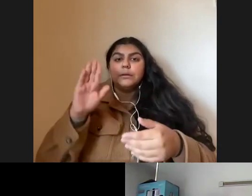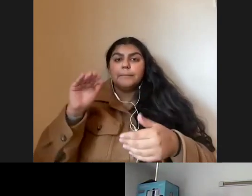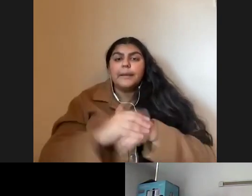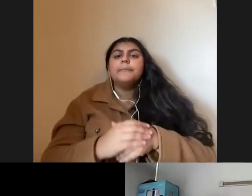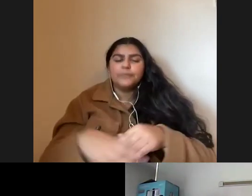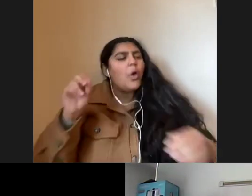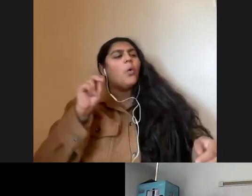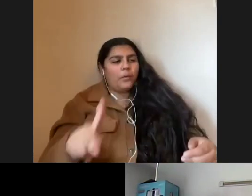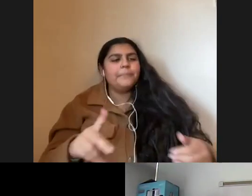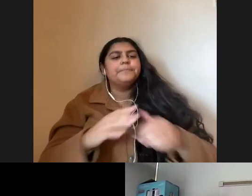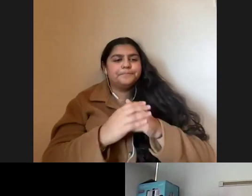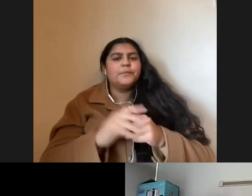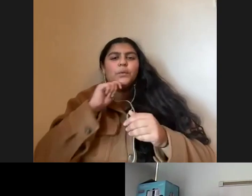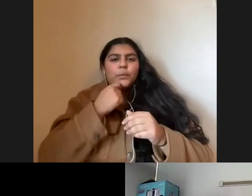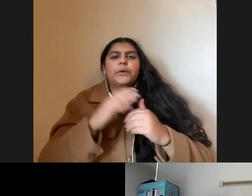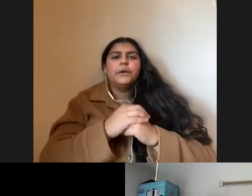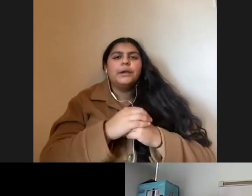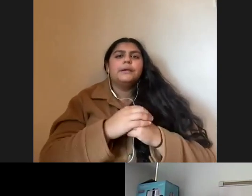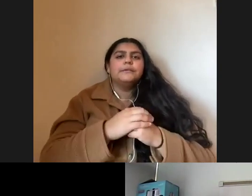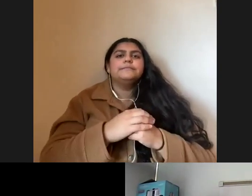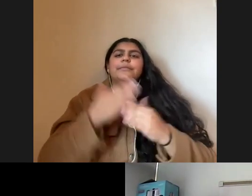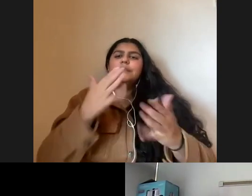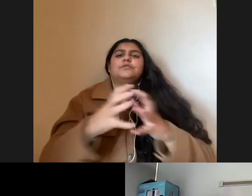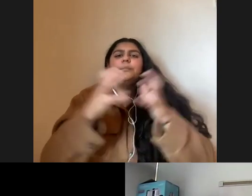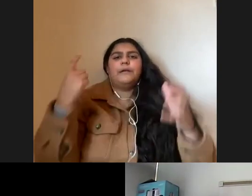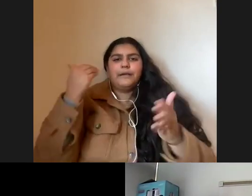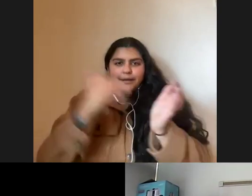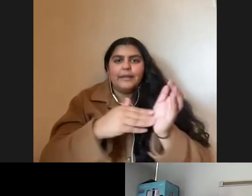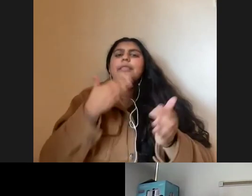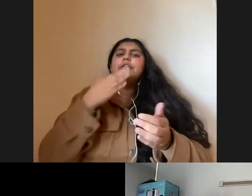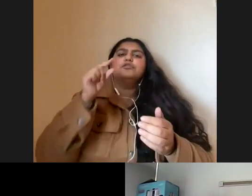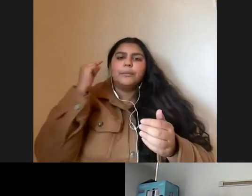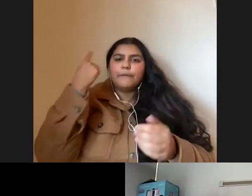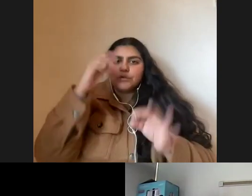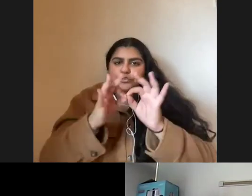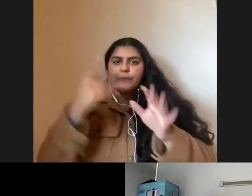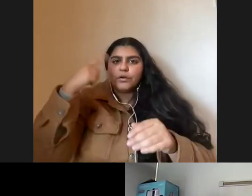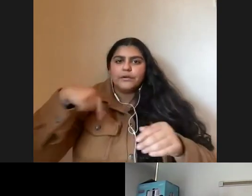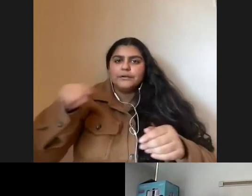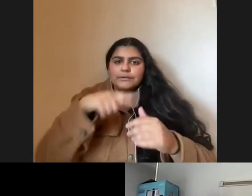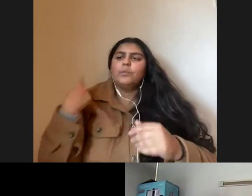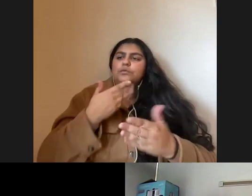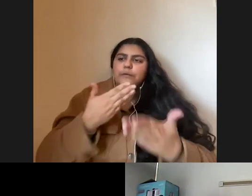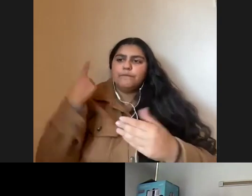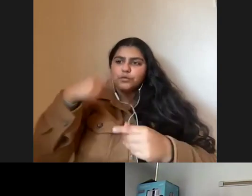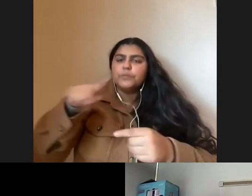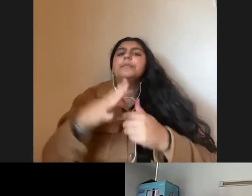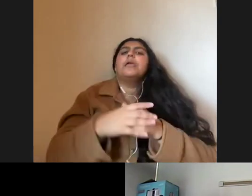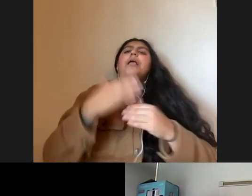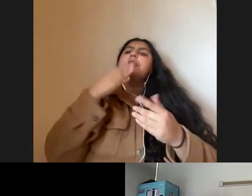cool. Thank you so much again. Thank you, Jasmine, for interpreting for us. We're grateful for you. Thank you all for coming. We will see